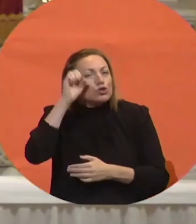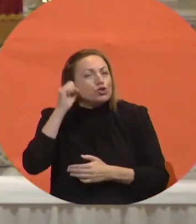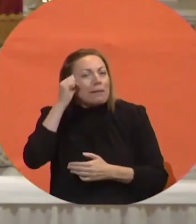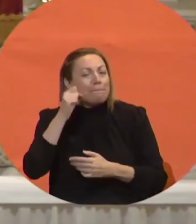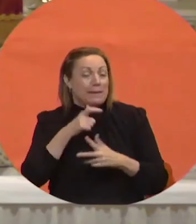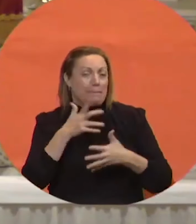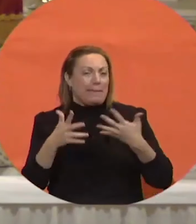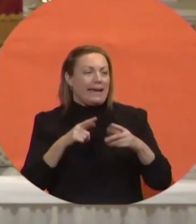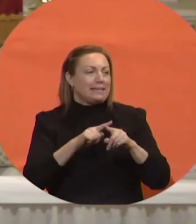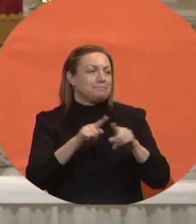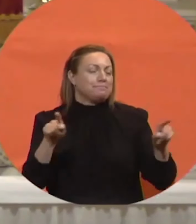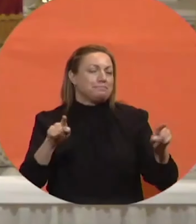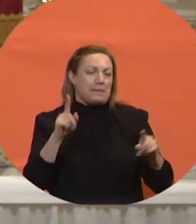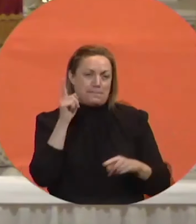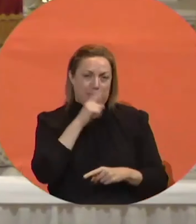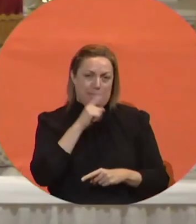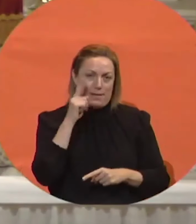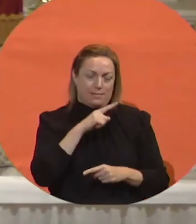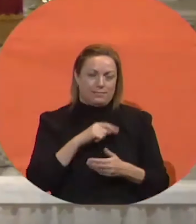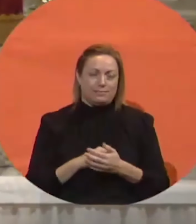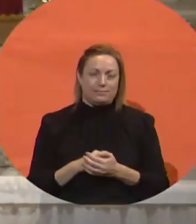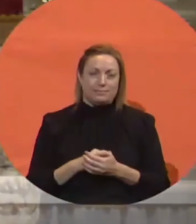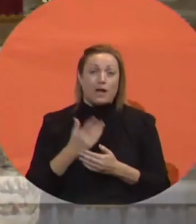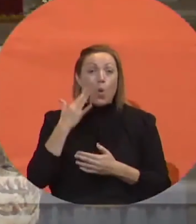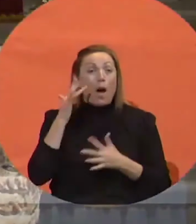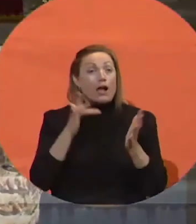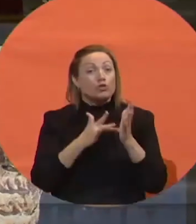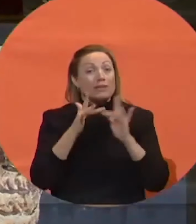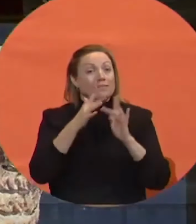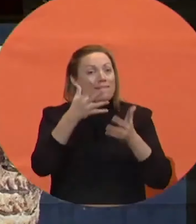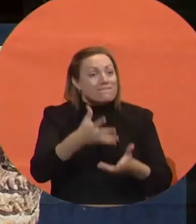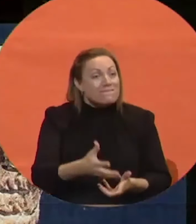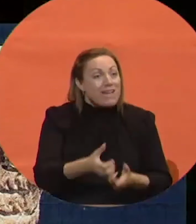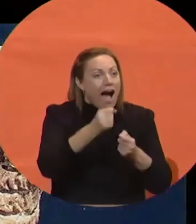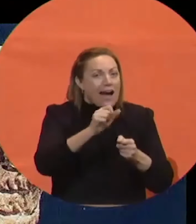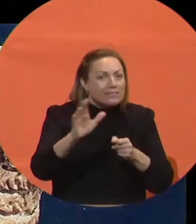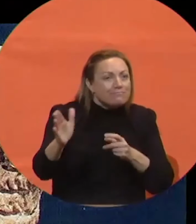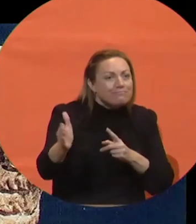it, joyfully lays it on his shoulders.